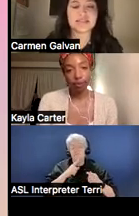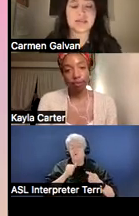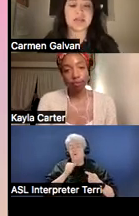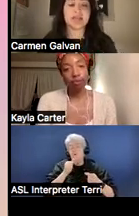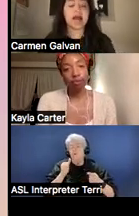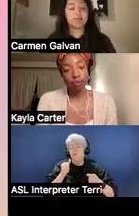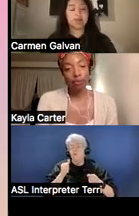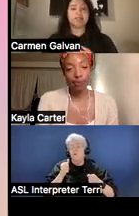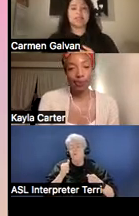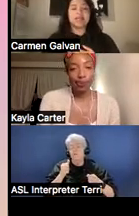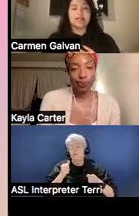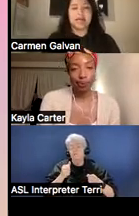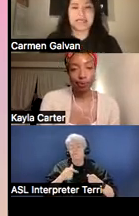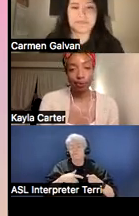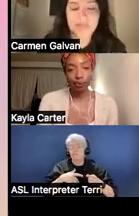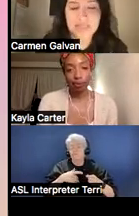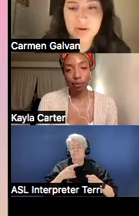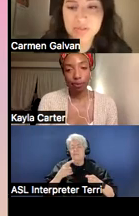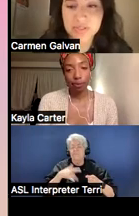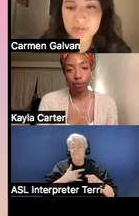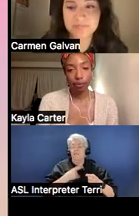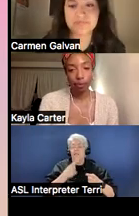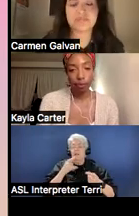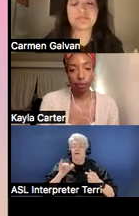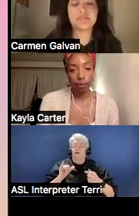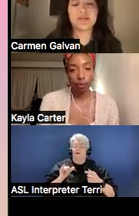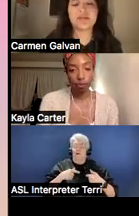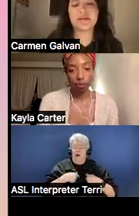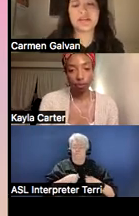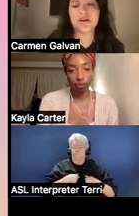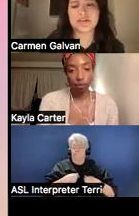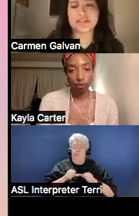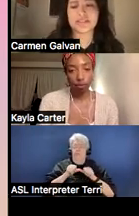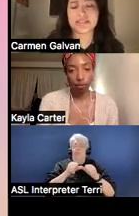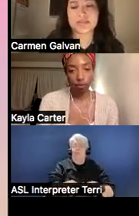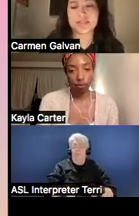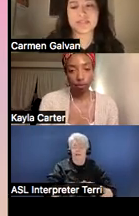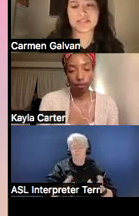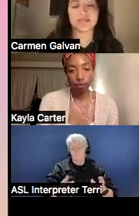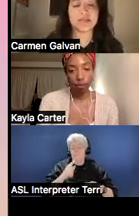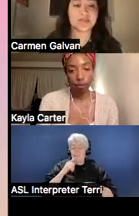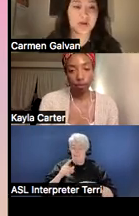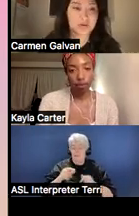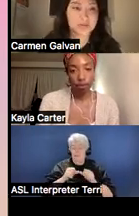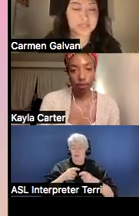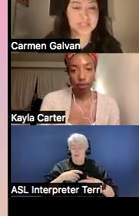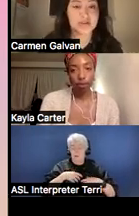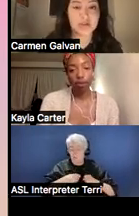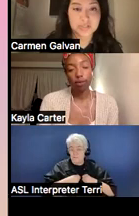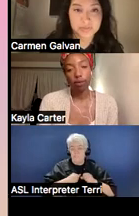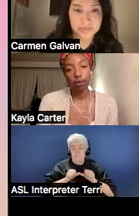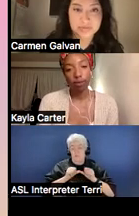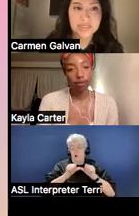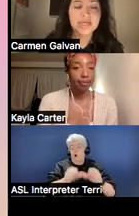that's something that happens. And then also, grieving longer than 6 months means something is wrong with you is actually